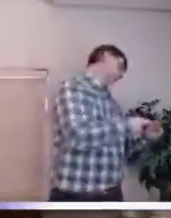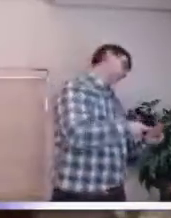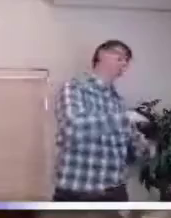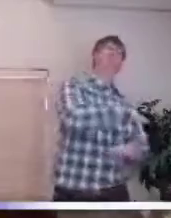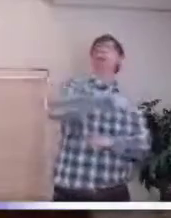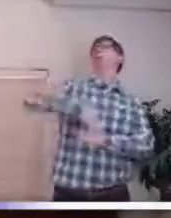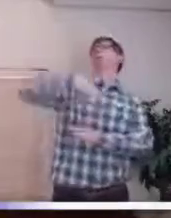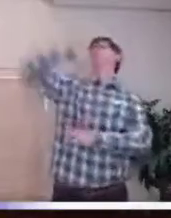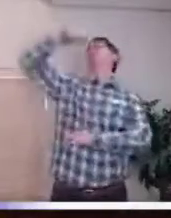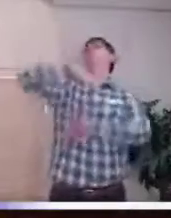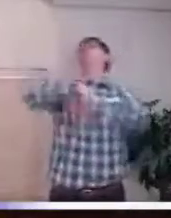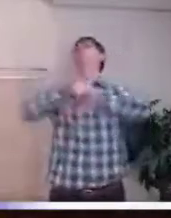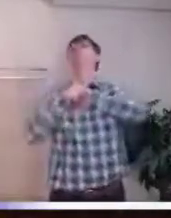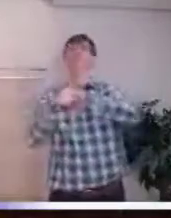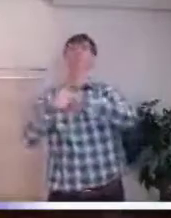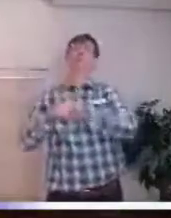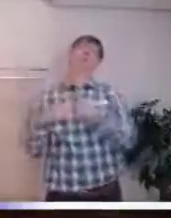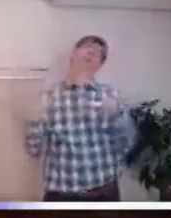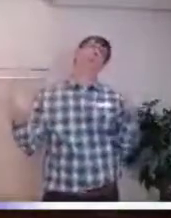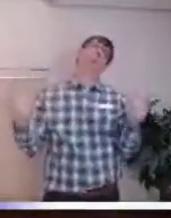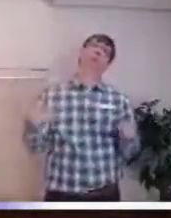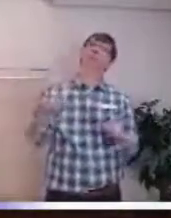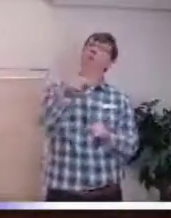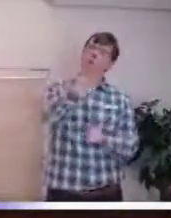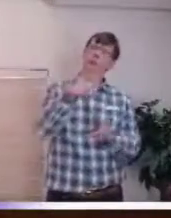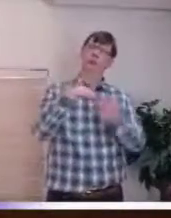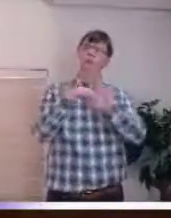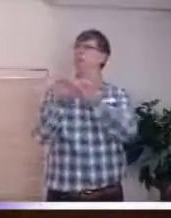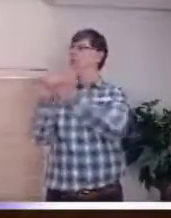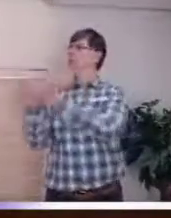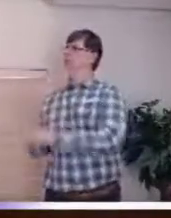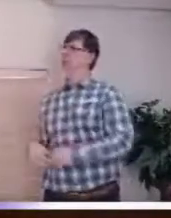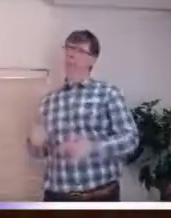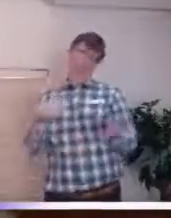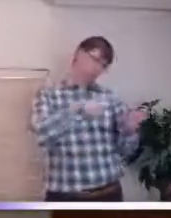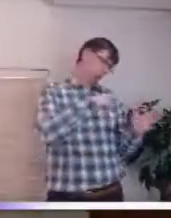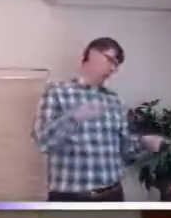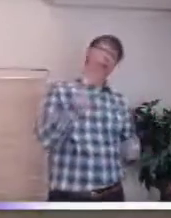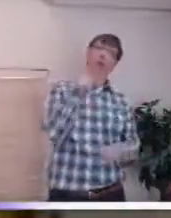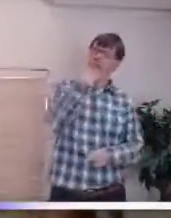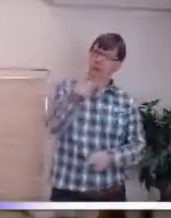the most peace, what were you doing? Where were you?